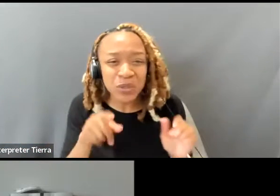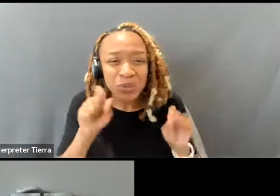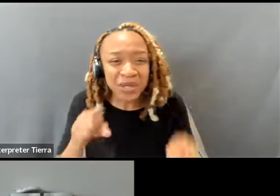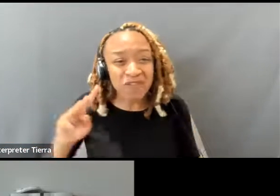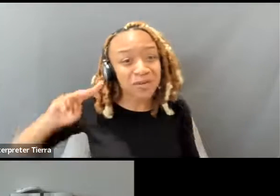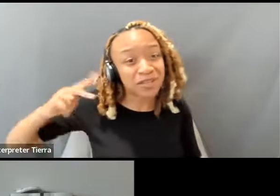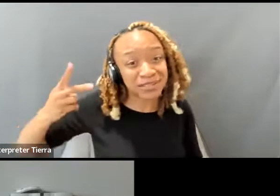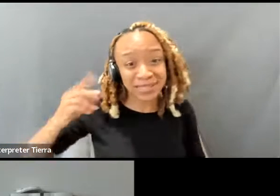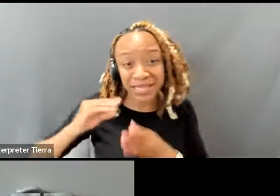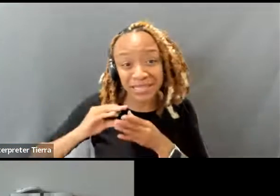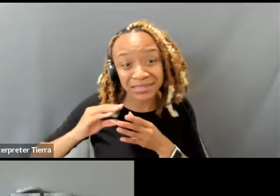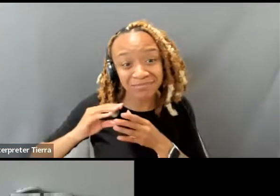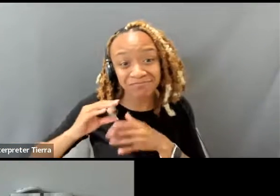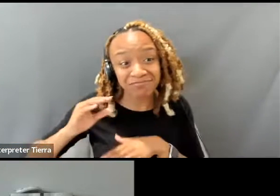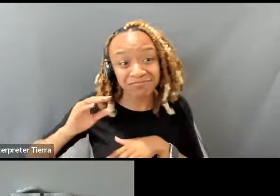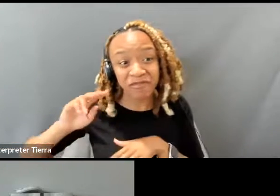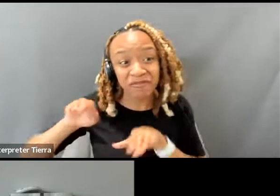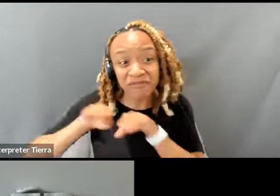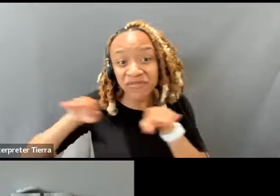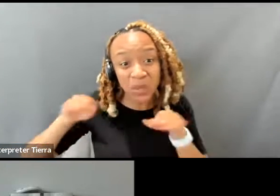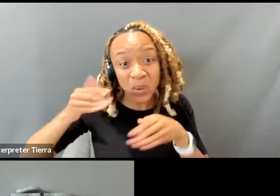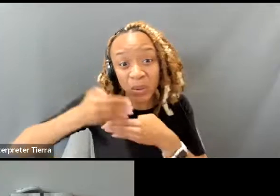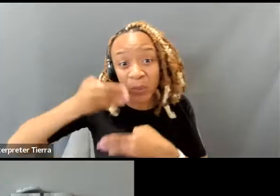story window as well. It's not like there's